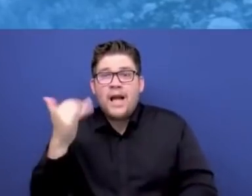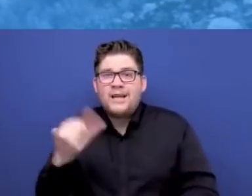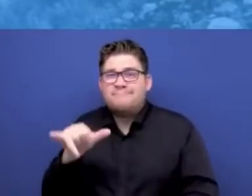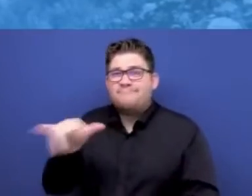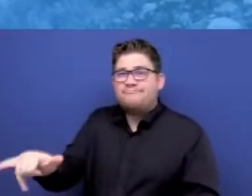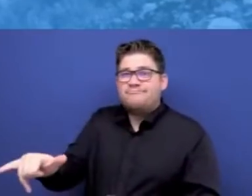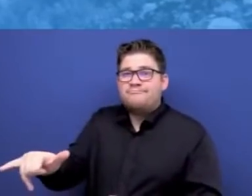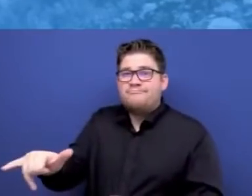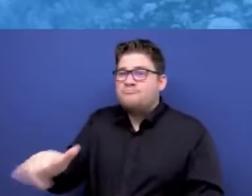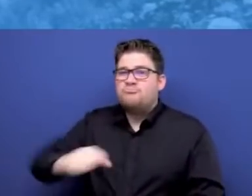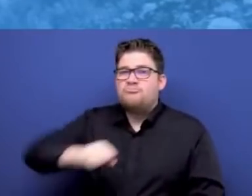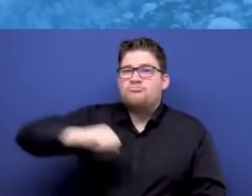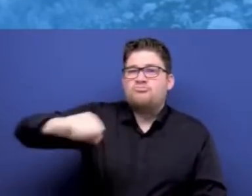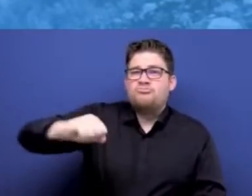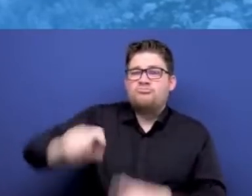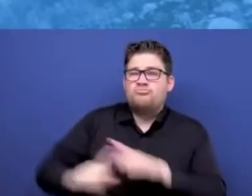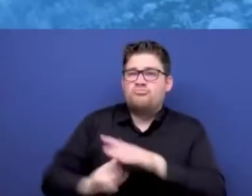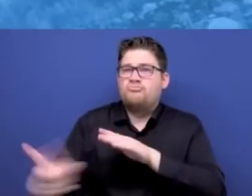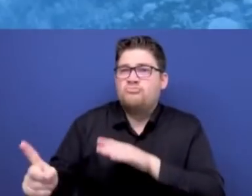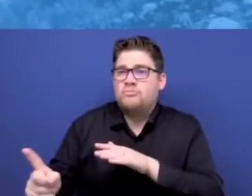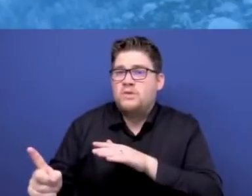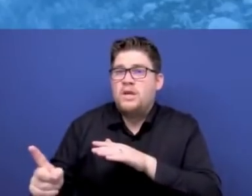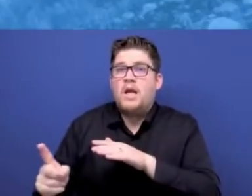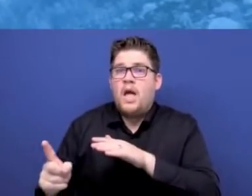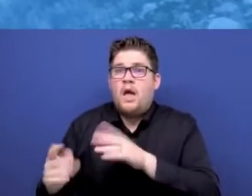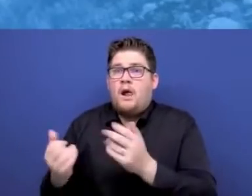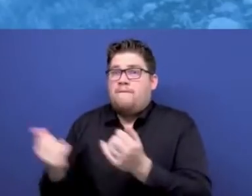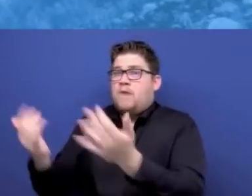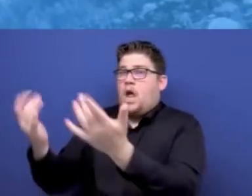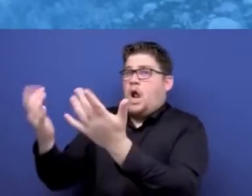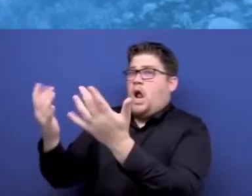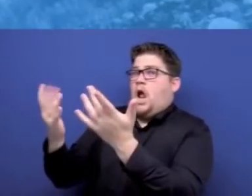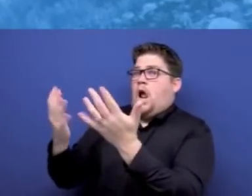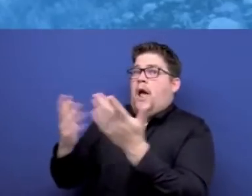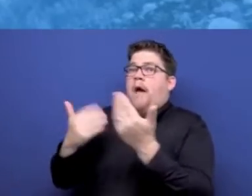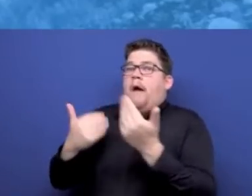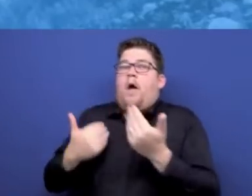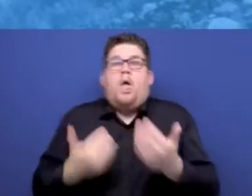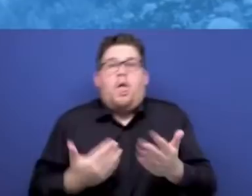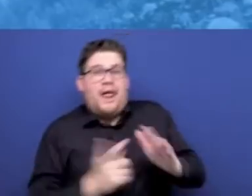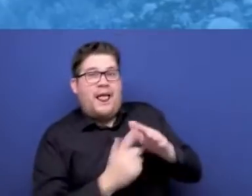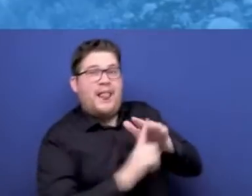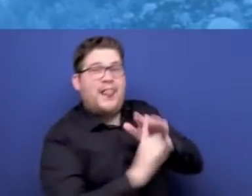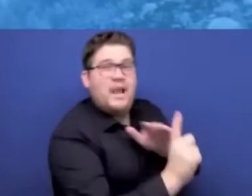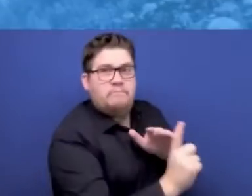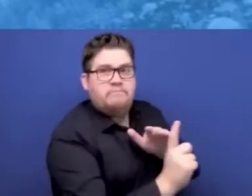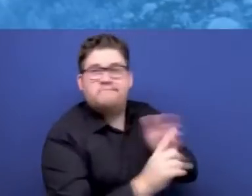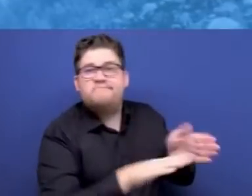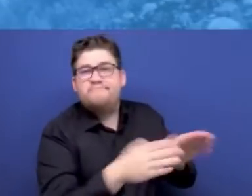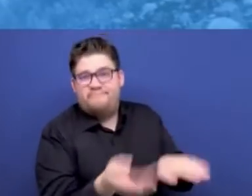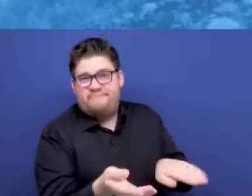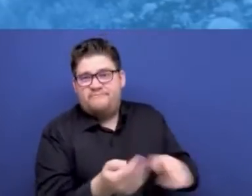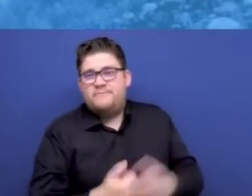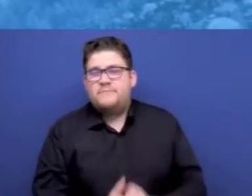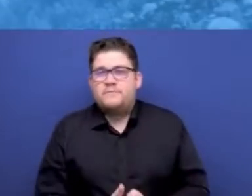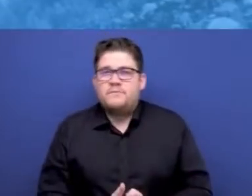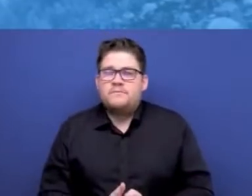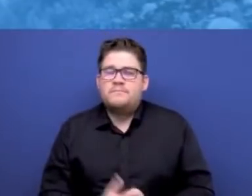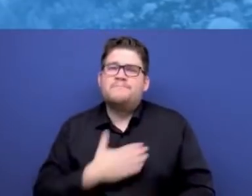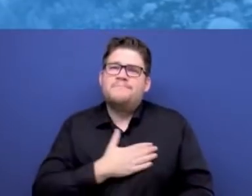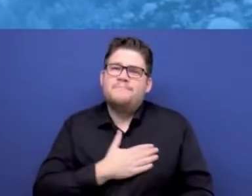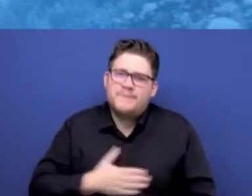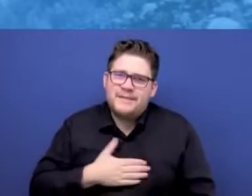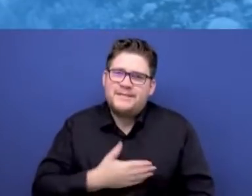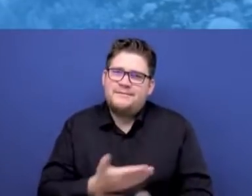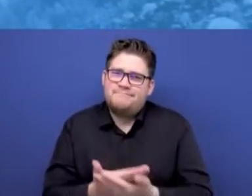really urge everyone that is listening today that we do need the public's cooperation and support on this front. When an evacuation order